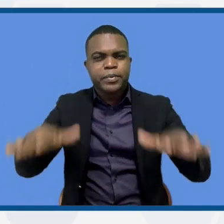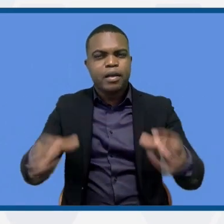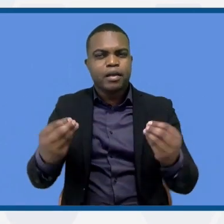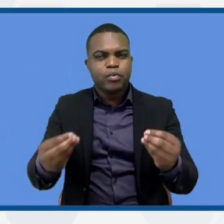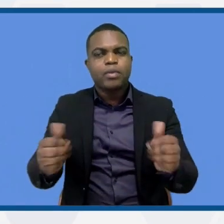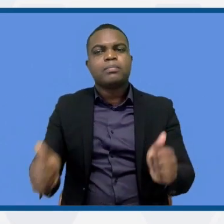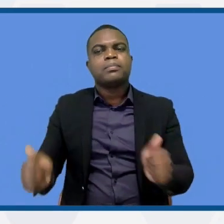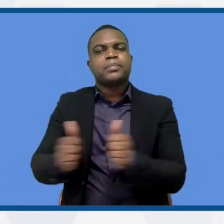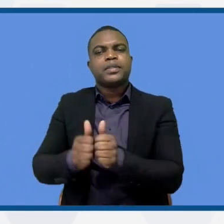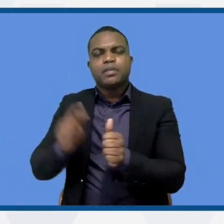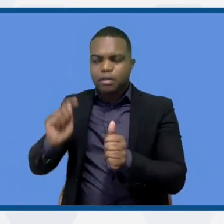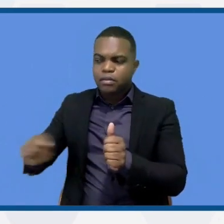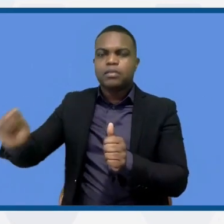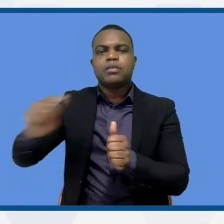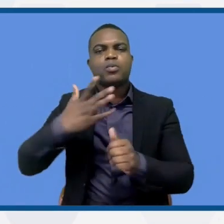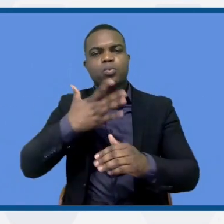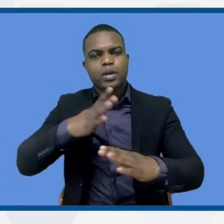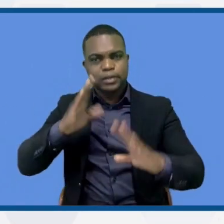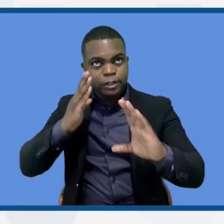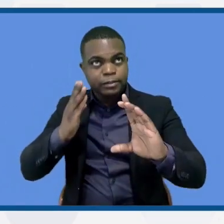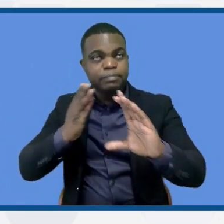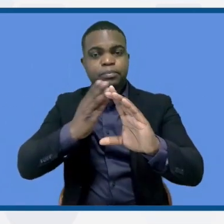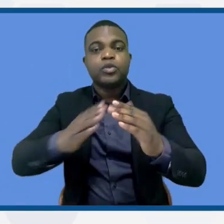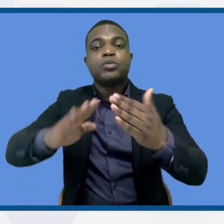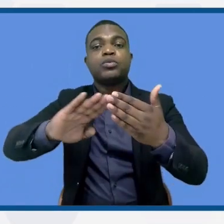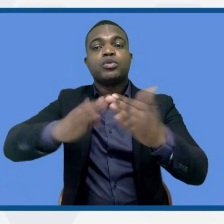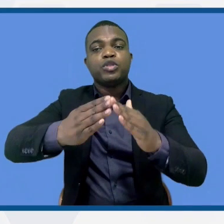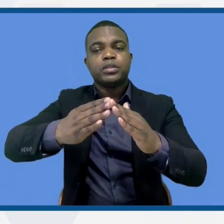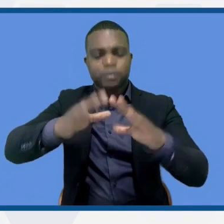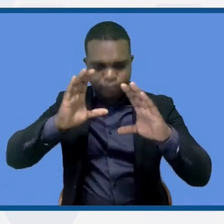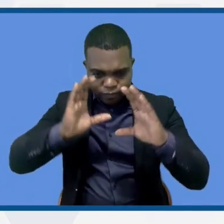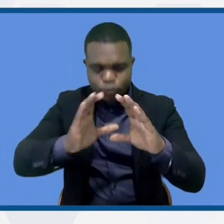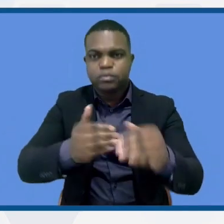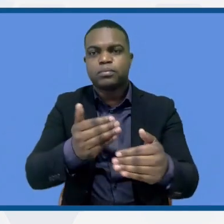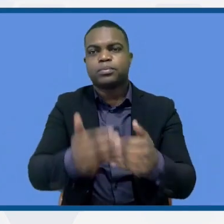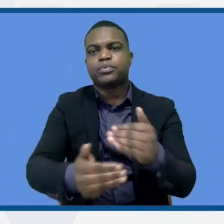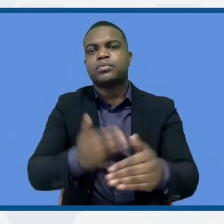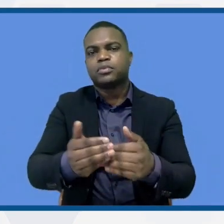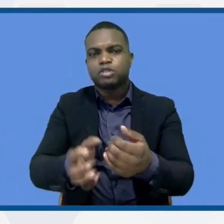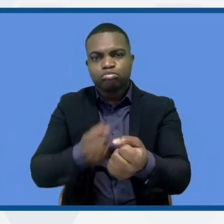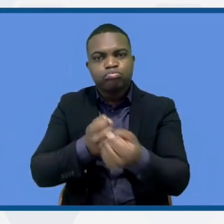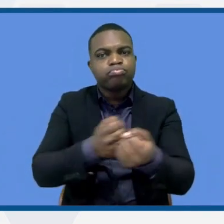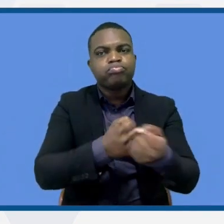and sustainability of initiatives. So we took the approach that the time has to be taken to engage the